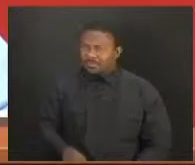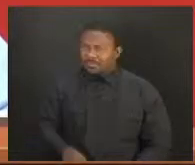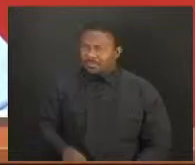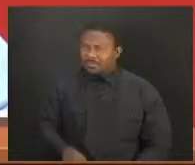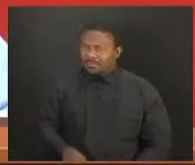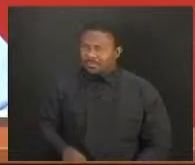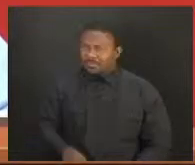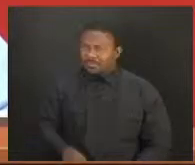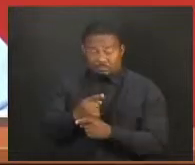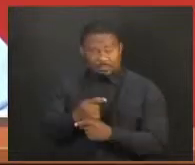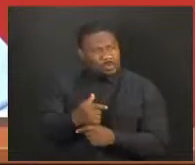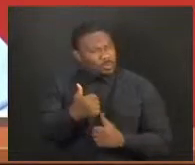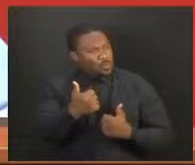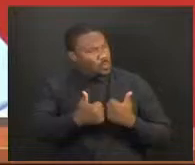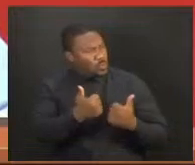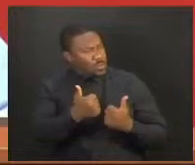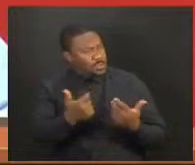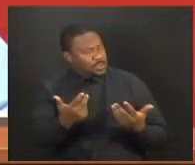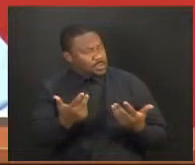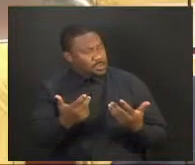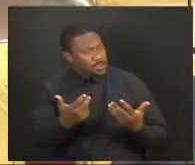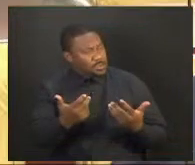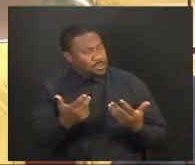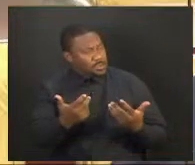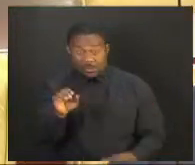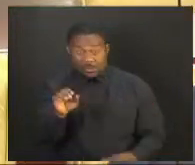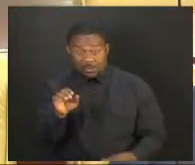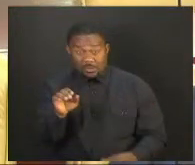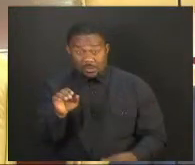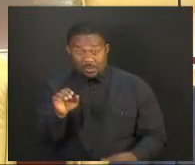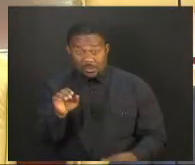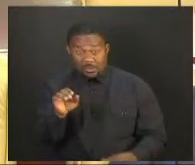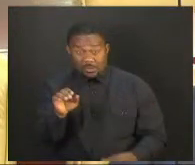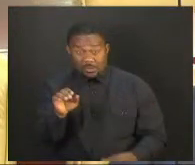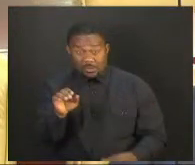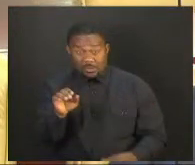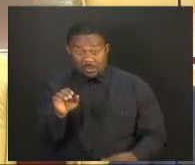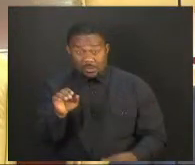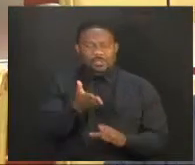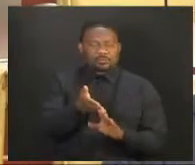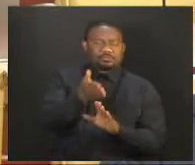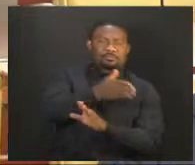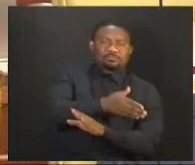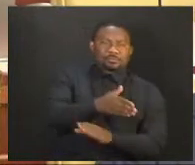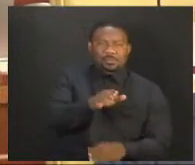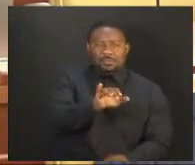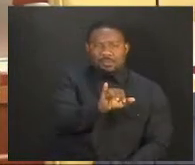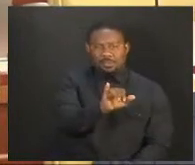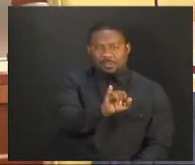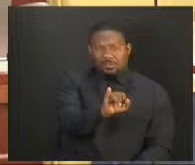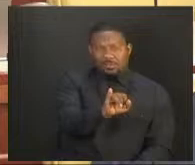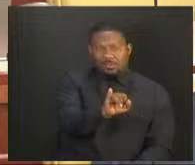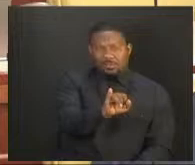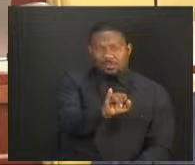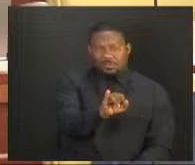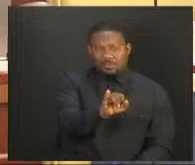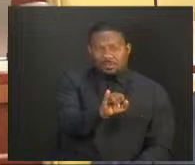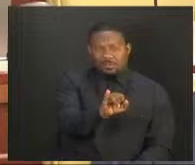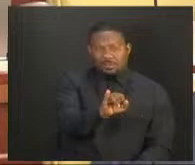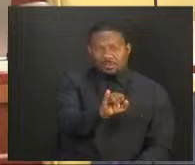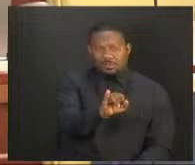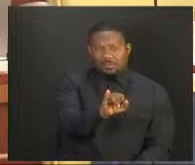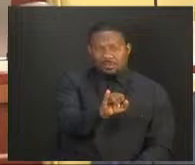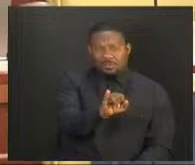one is the correct with an spelling? E. So E what for about page 2 when it's an I? the Electoral